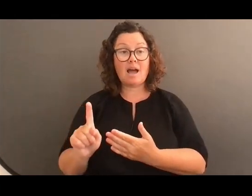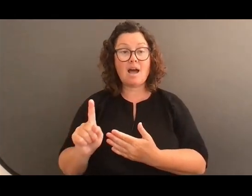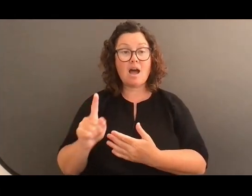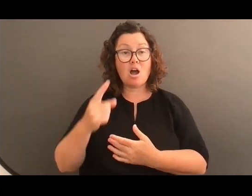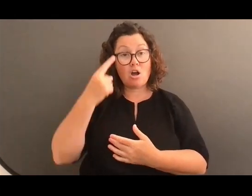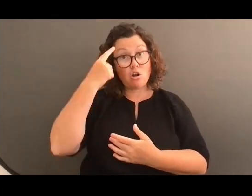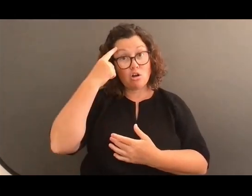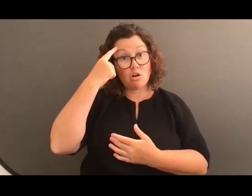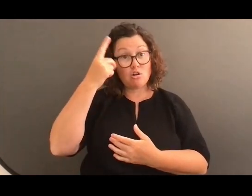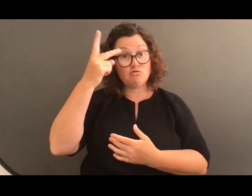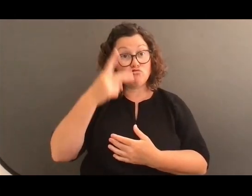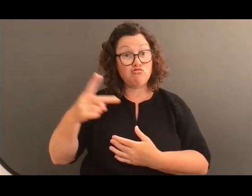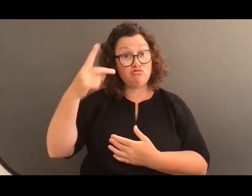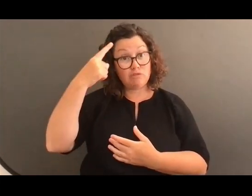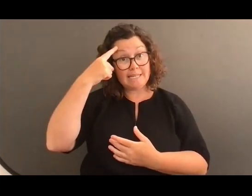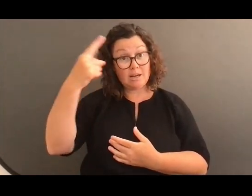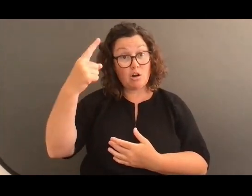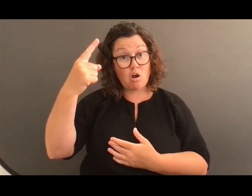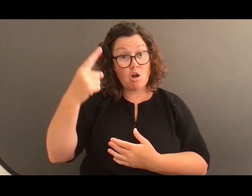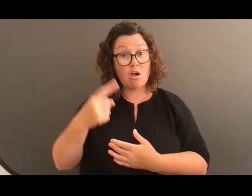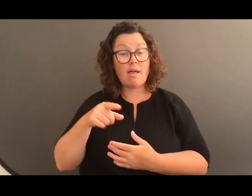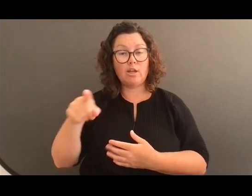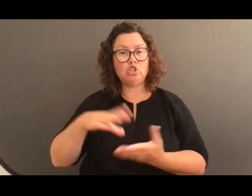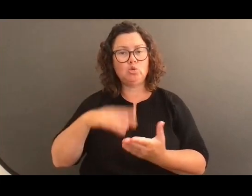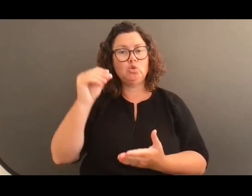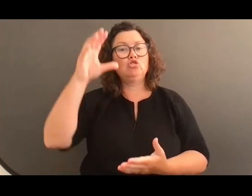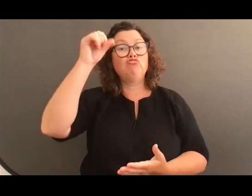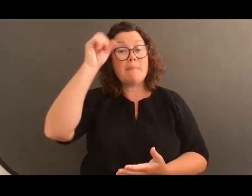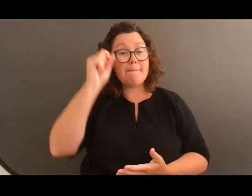delivered in a different format, a different way.